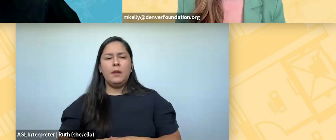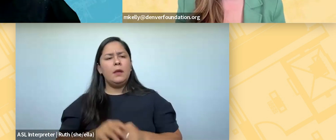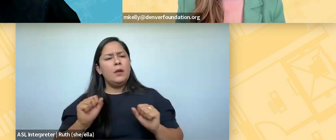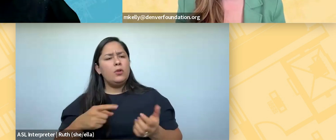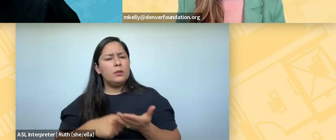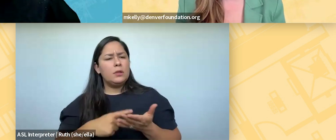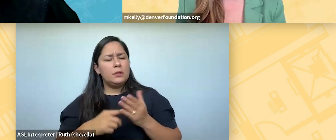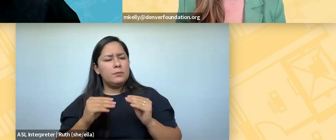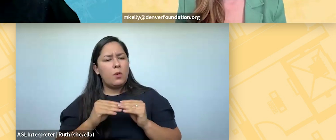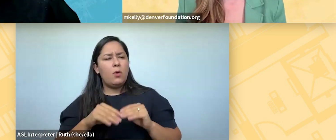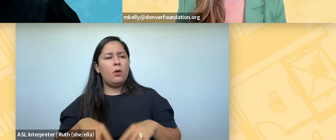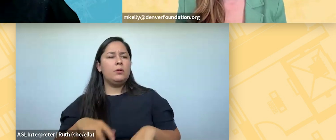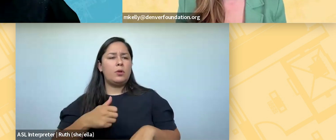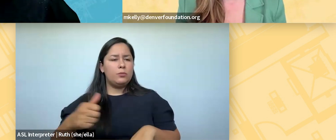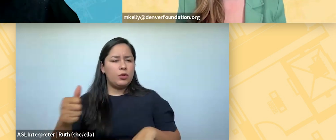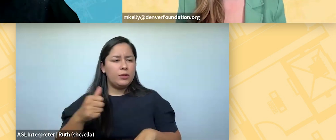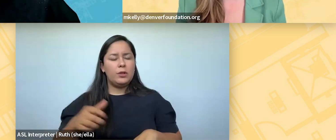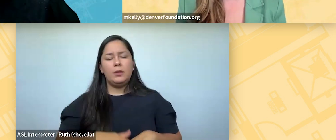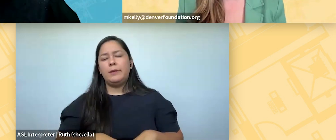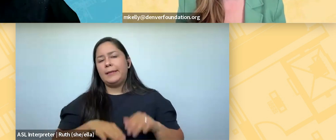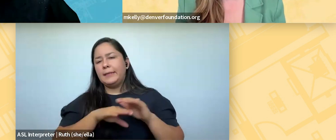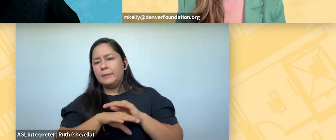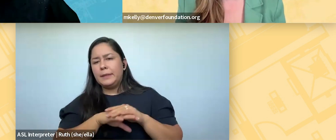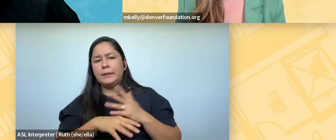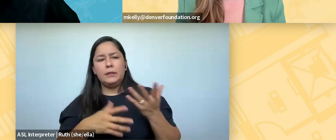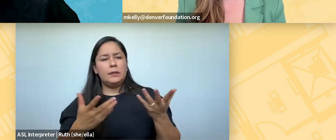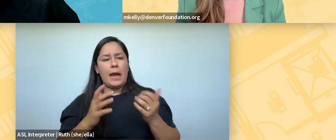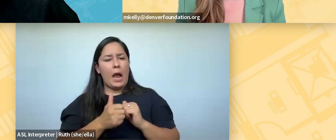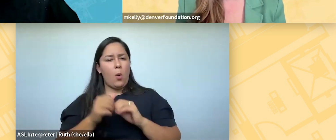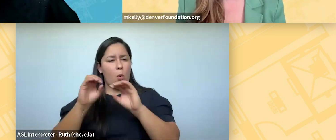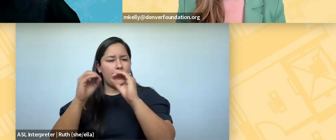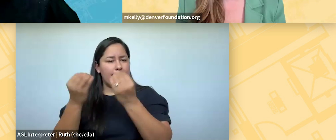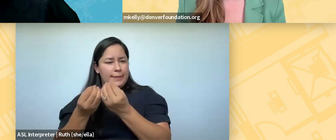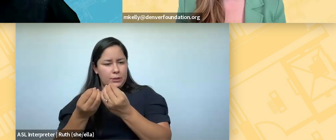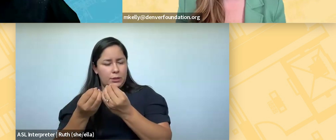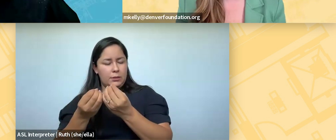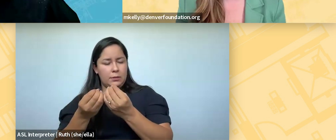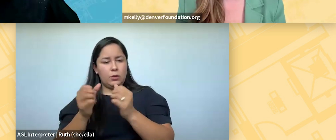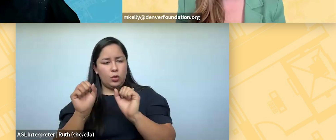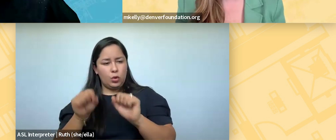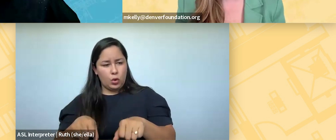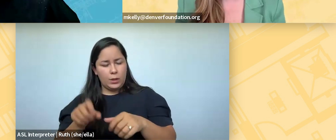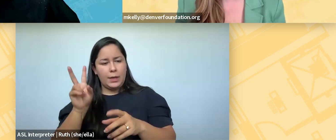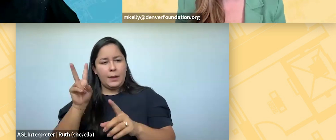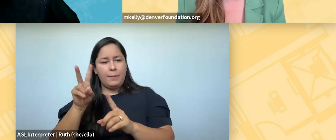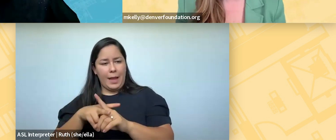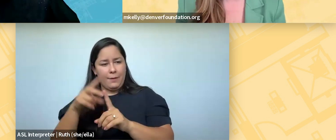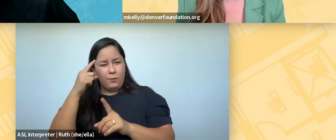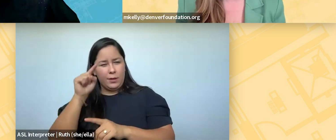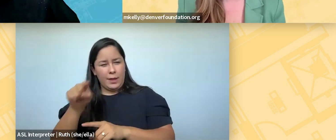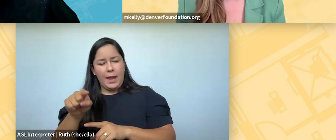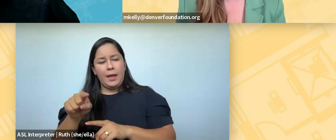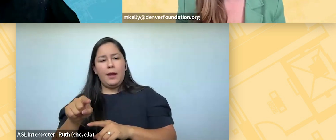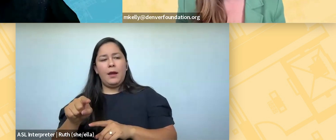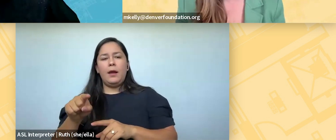transportation accessibility, how our organization could apply with a less broad approach, bus